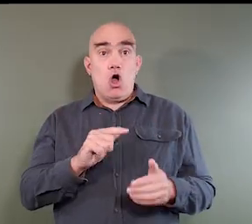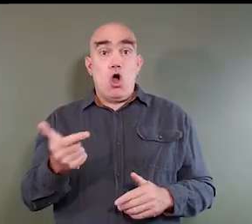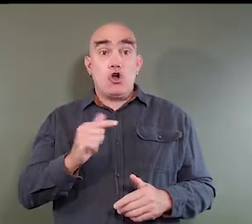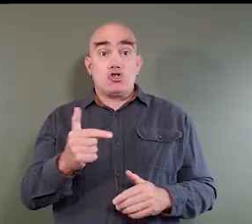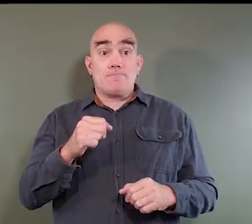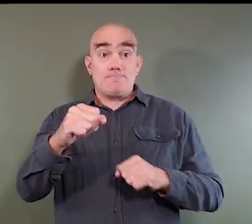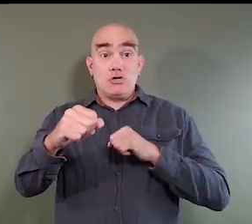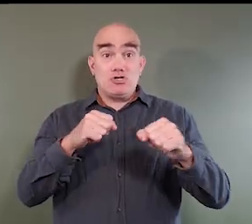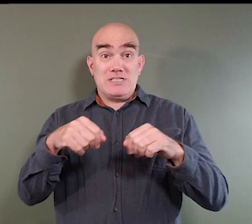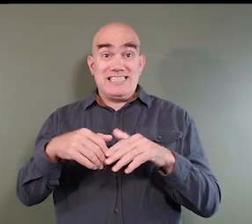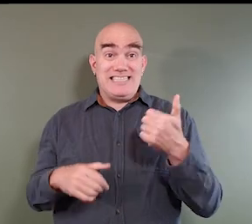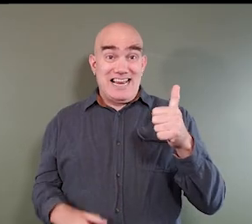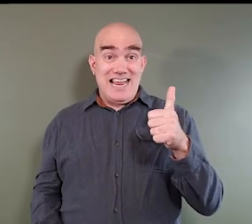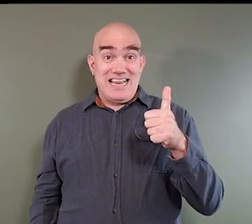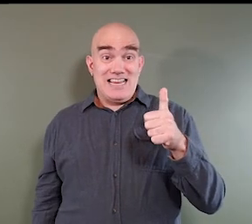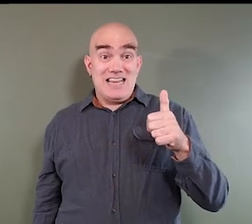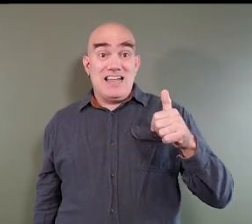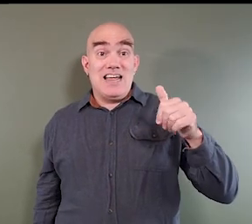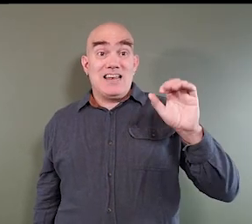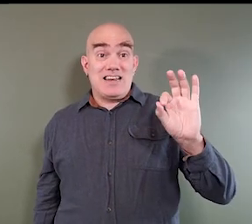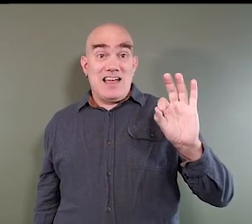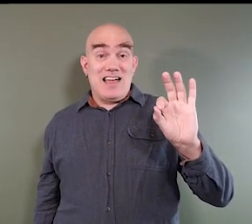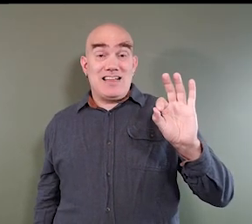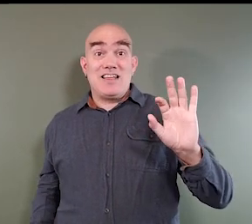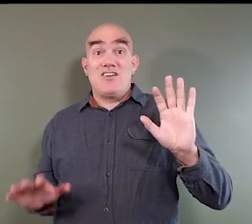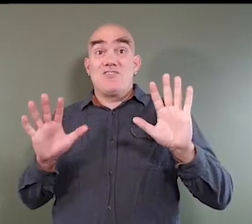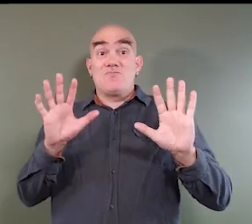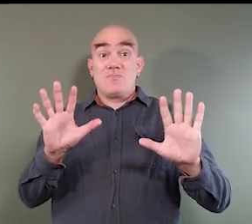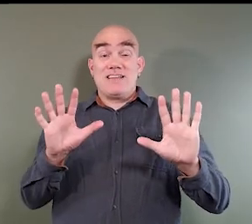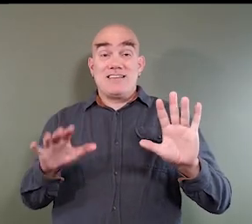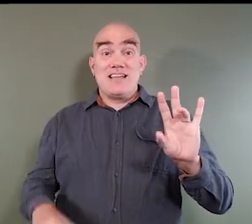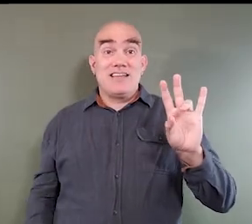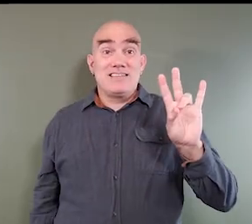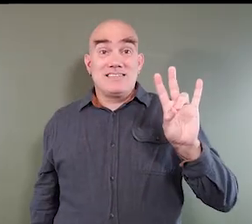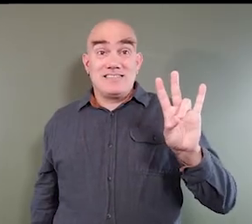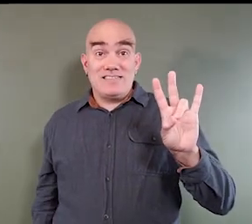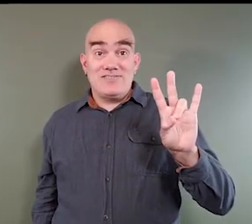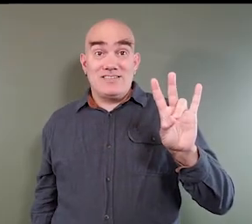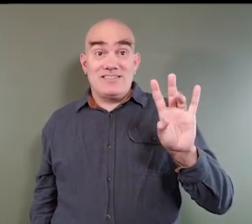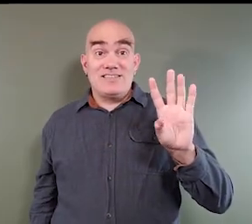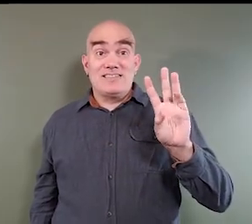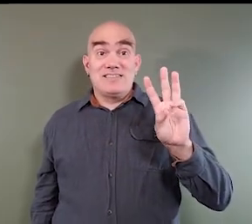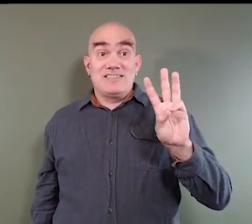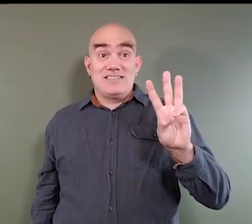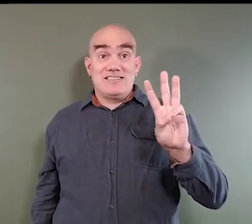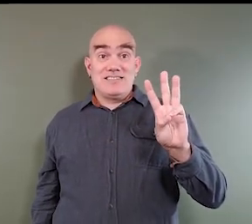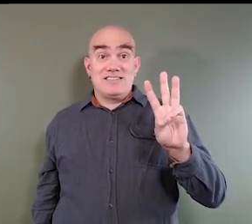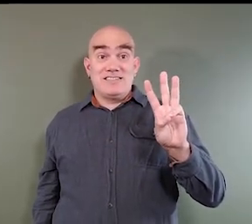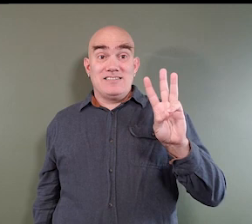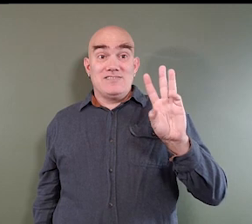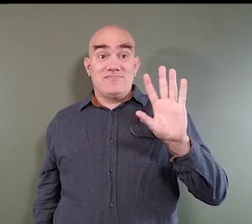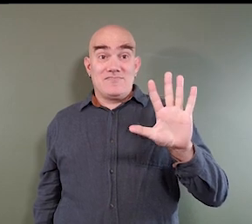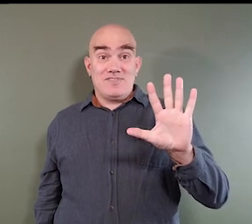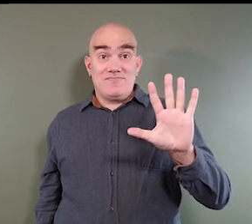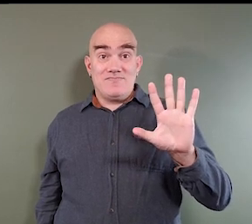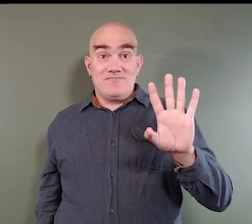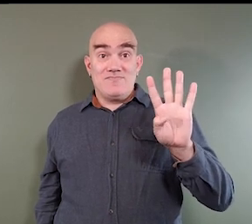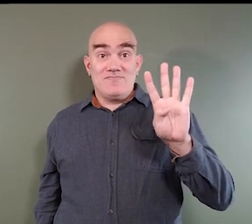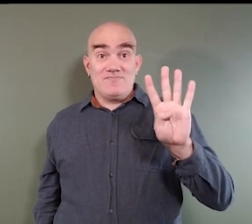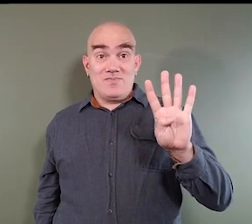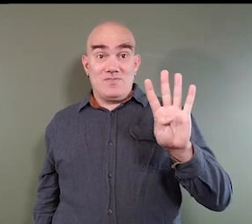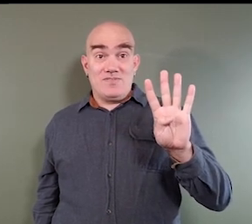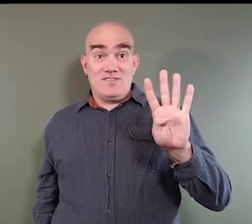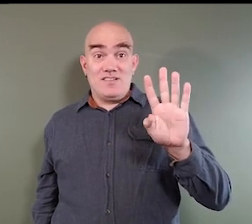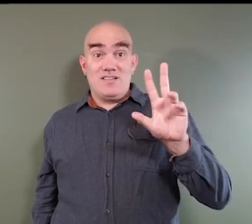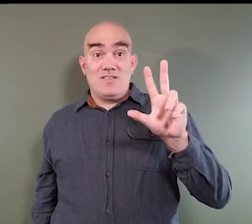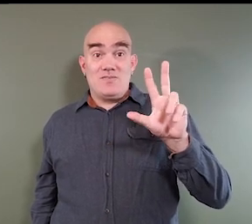punches in 10 seconds. 9, great, 7, 6, 5,